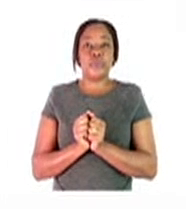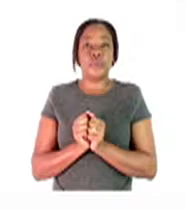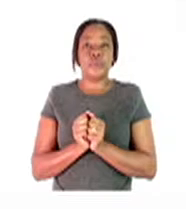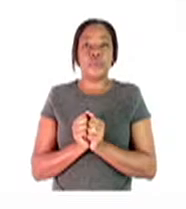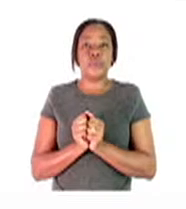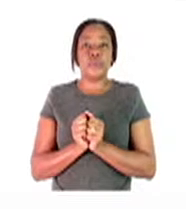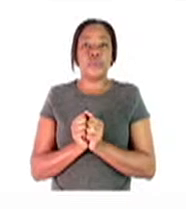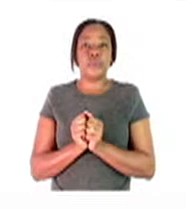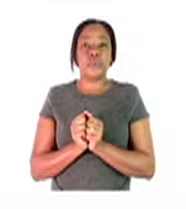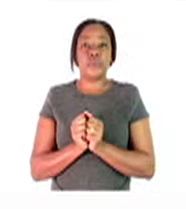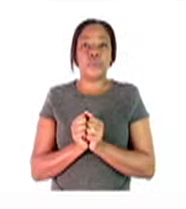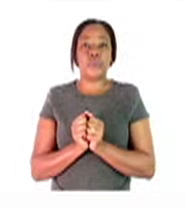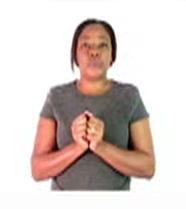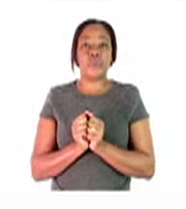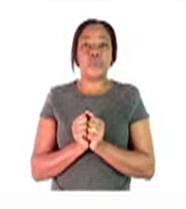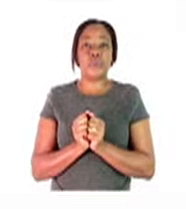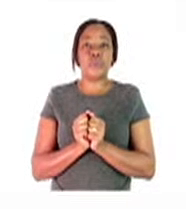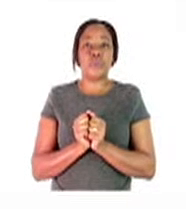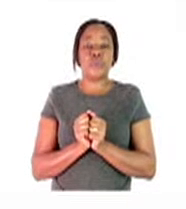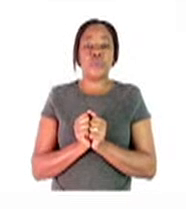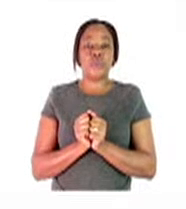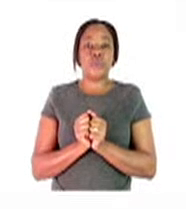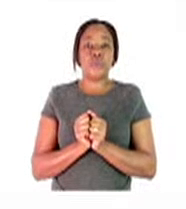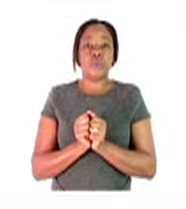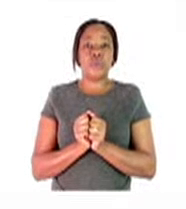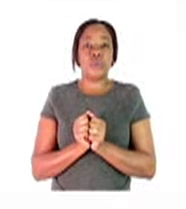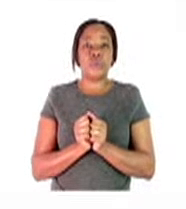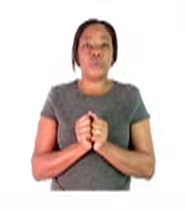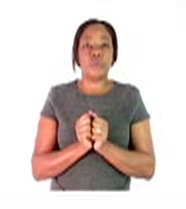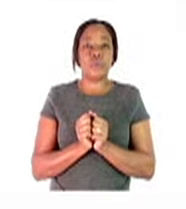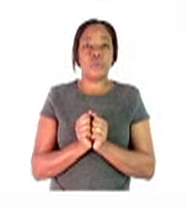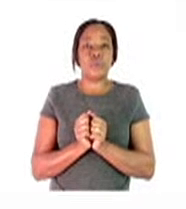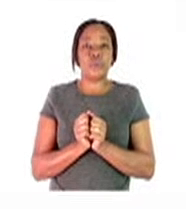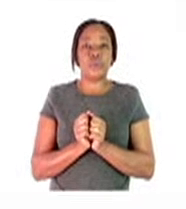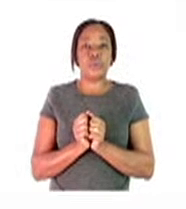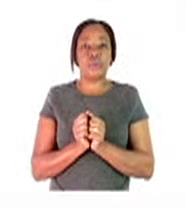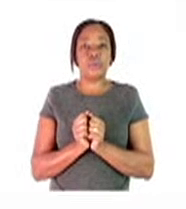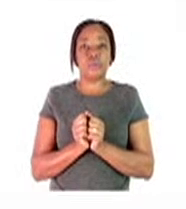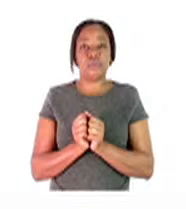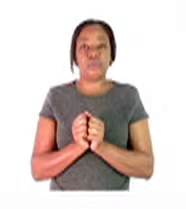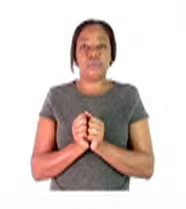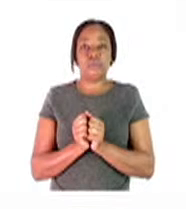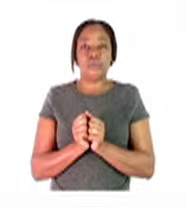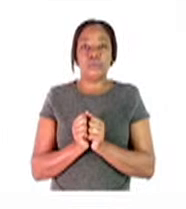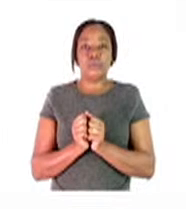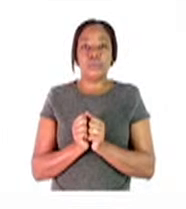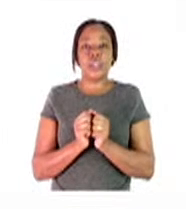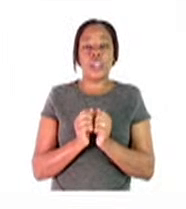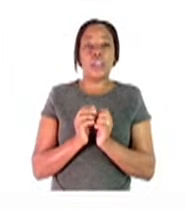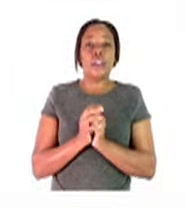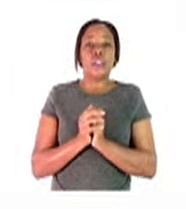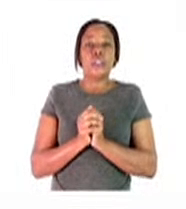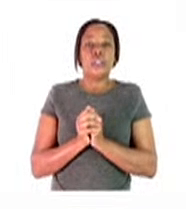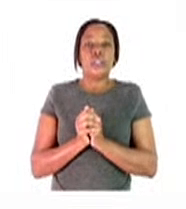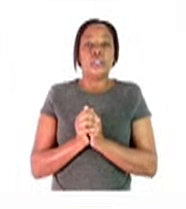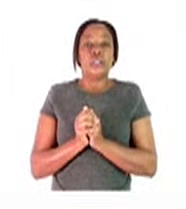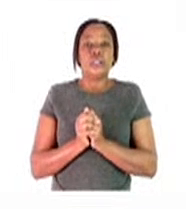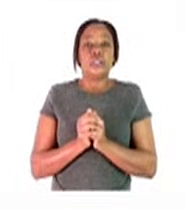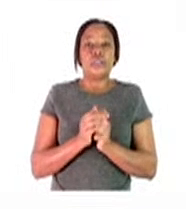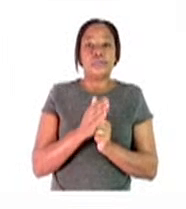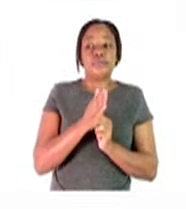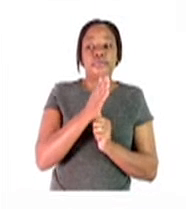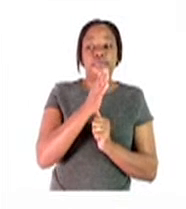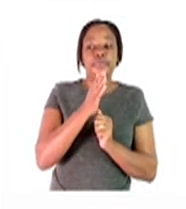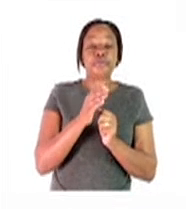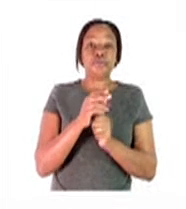indicated below. If you are next to someone or your neighbor, don't copy their answers. You can come up with your own